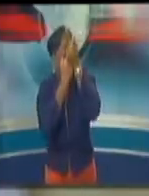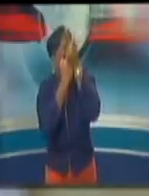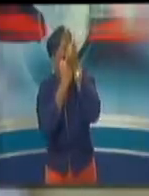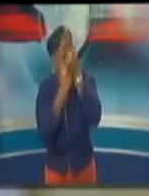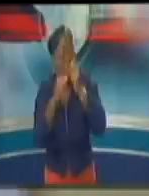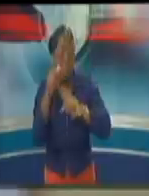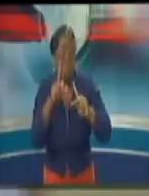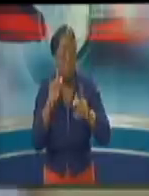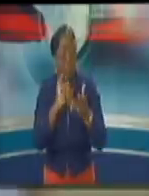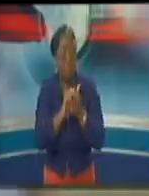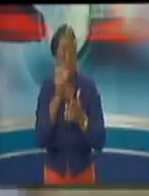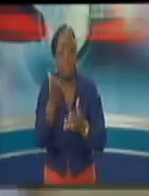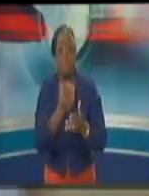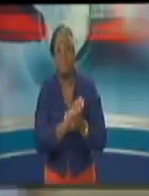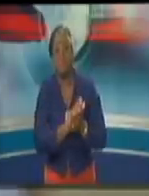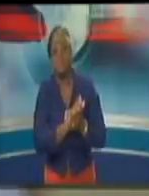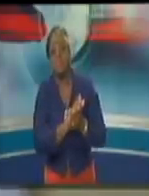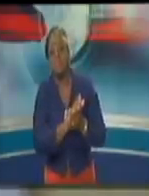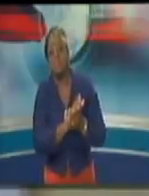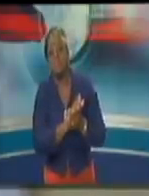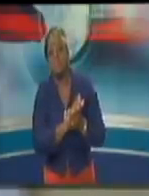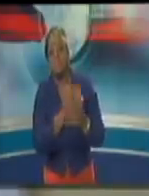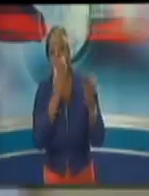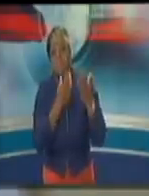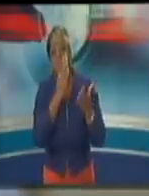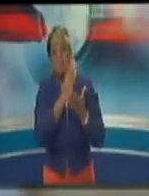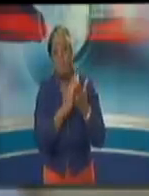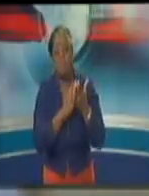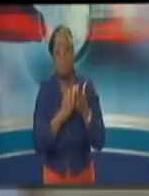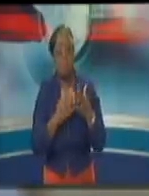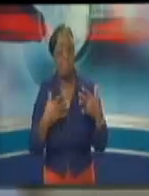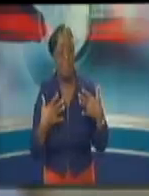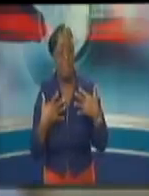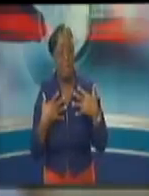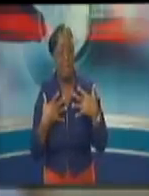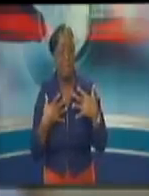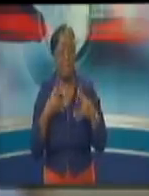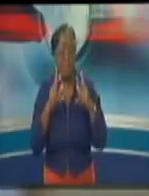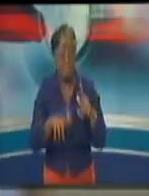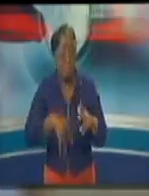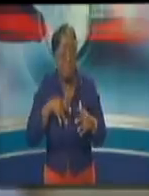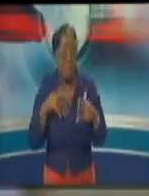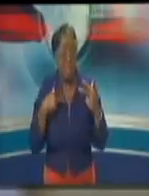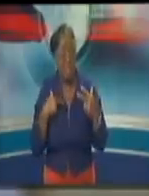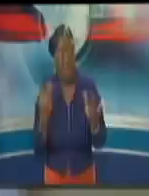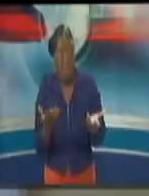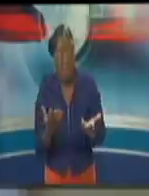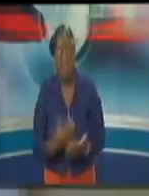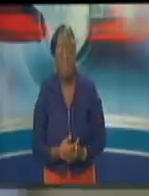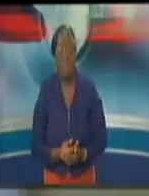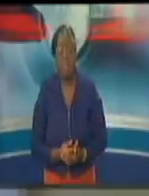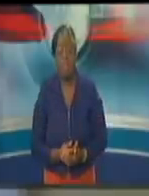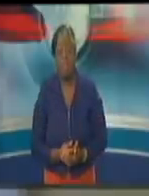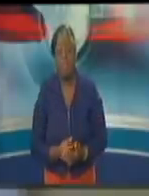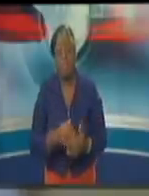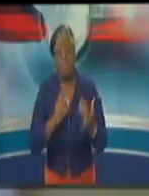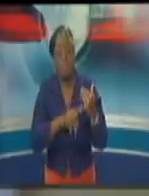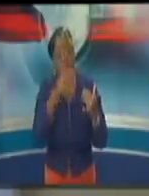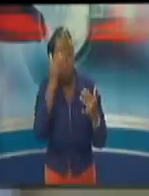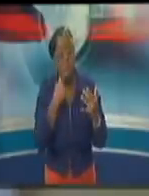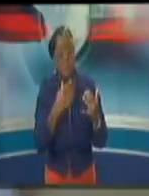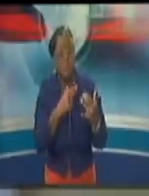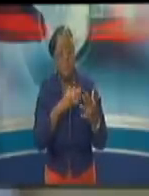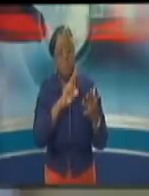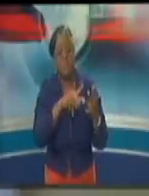misusing their time because of maybe that anxious feeling that they might have? What can you recommend? And to